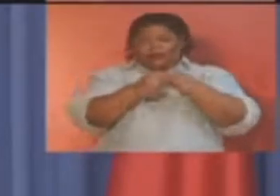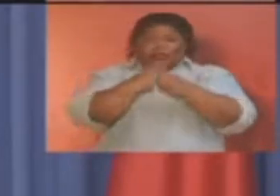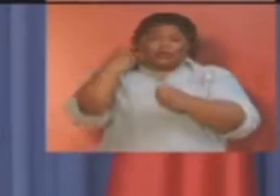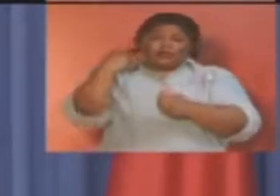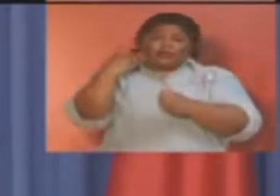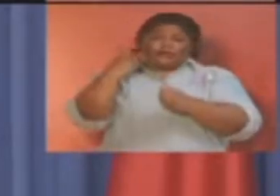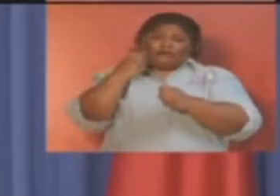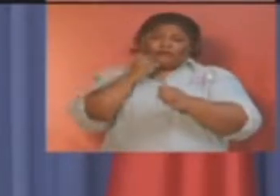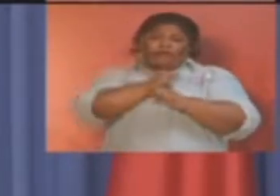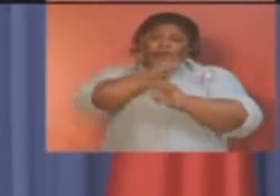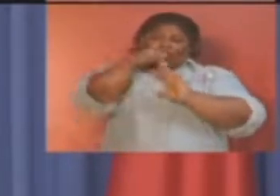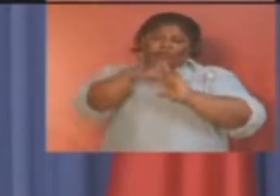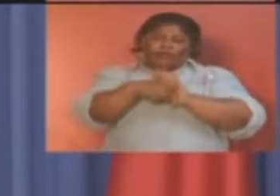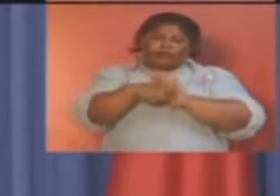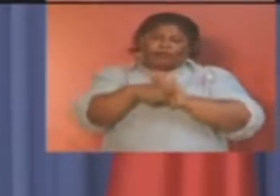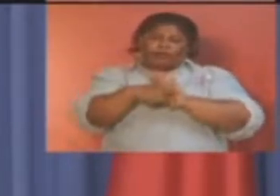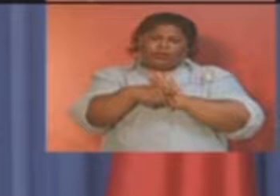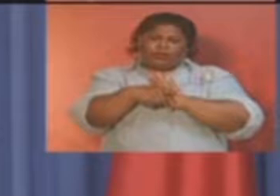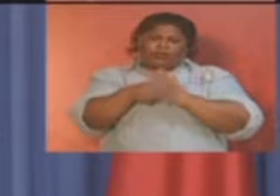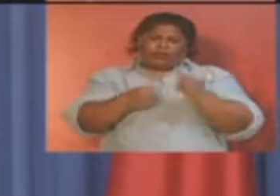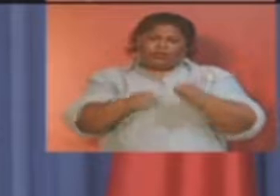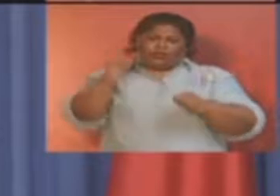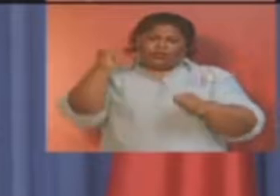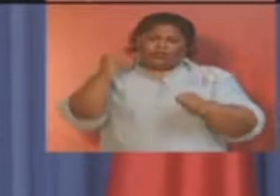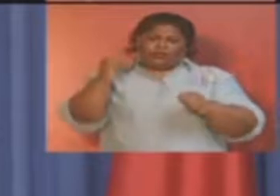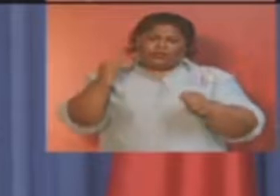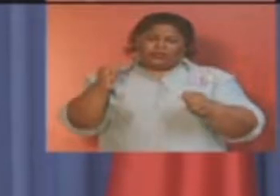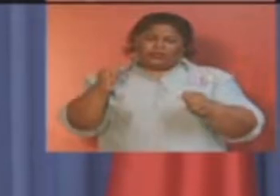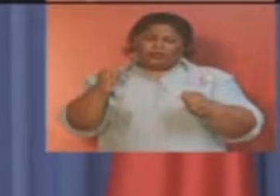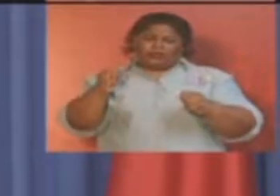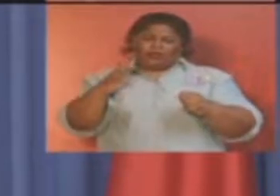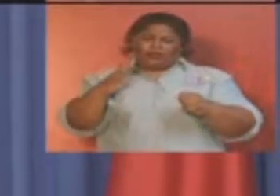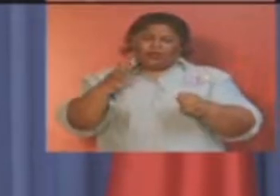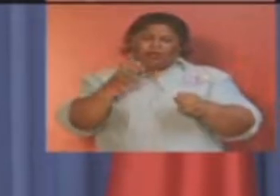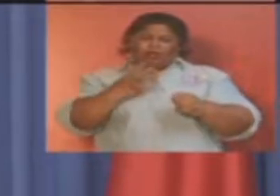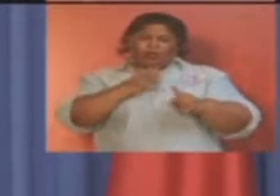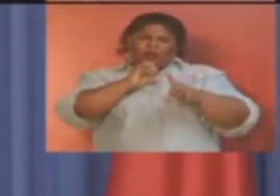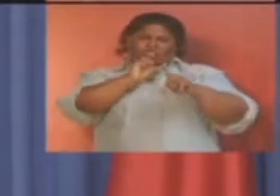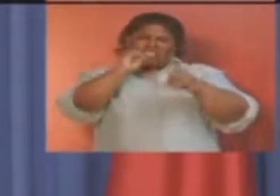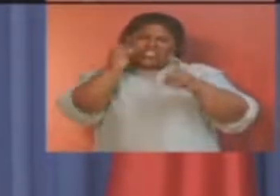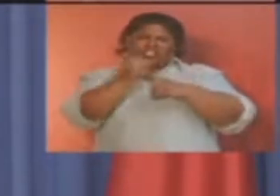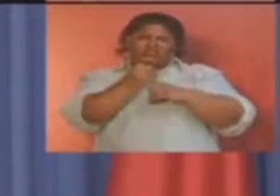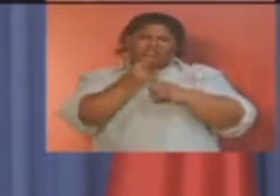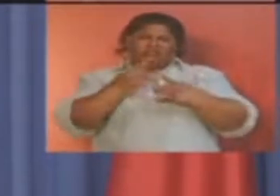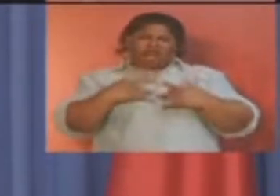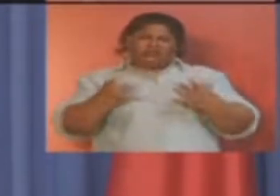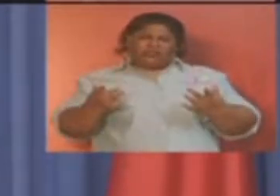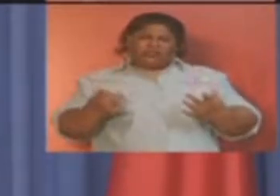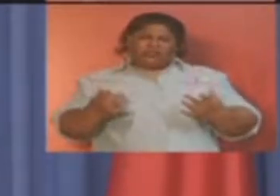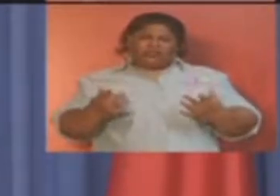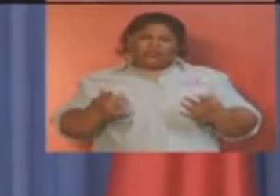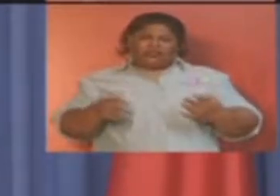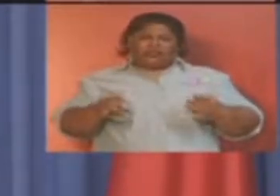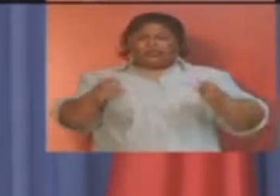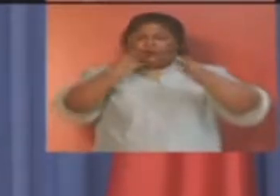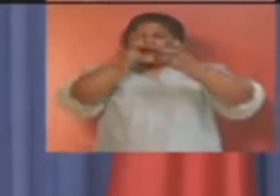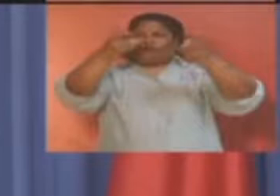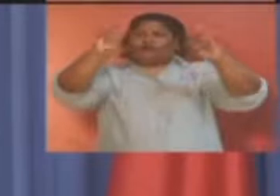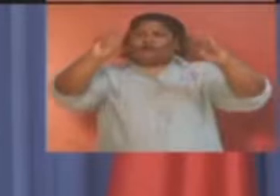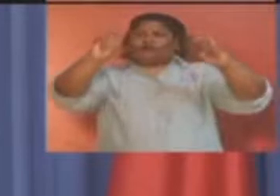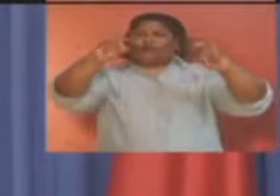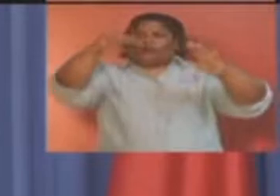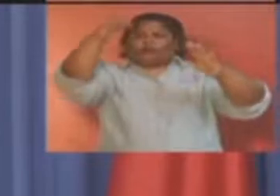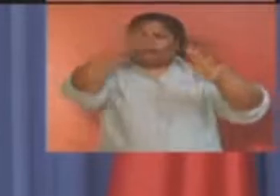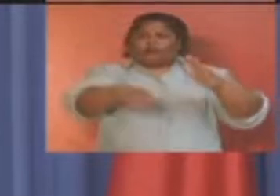of March, at the end of March last year. And the phraseology we used was work from home, stay at